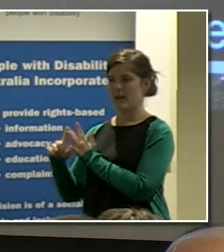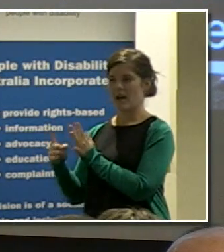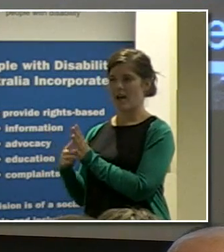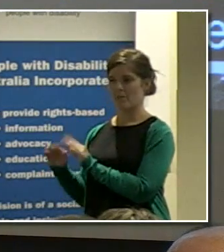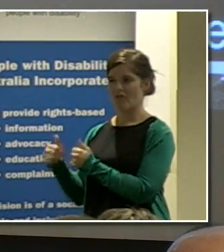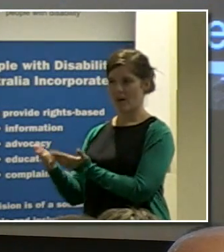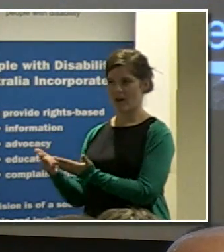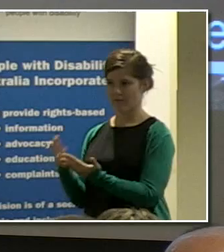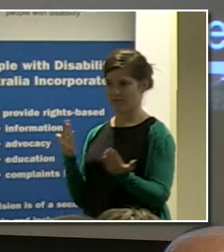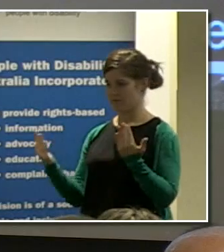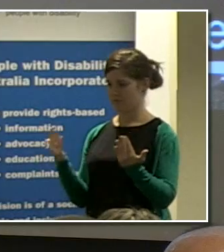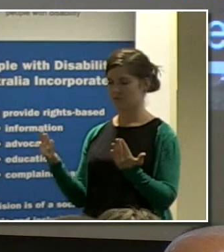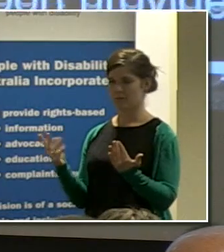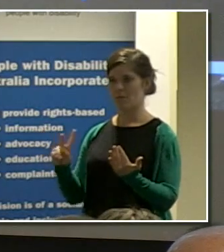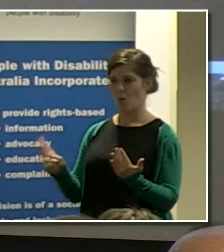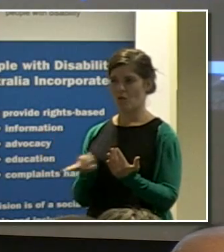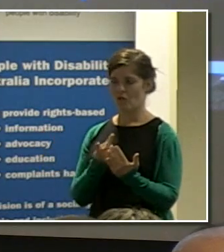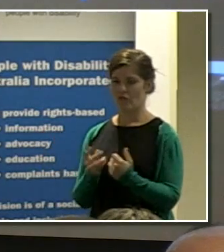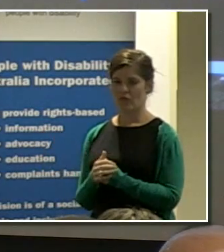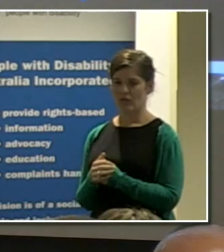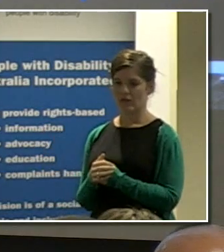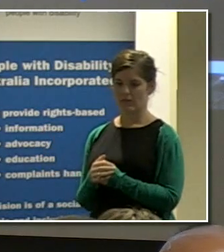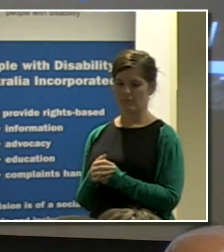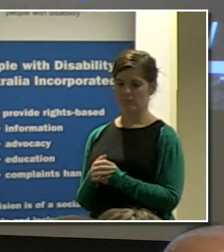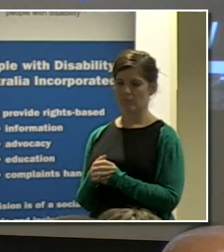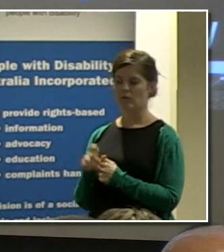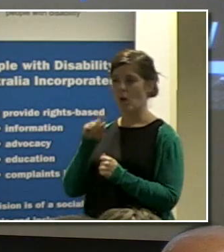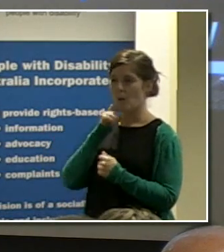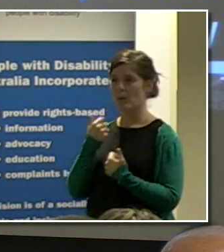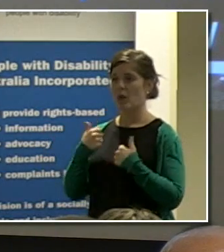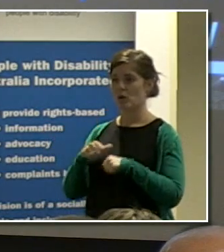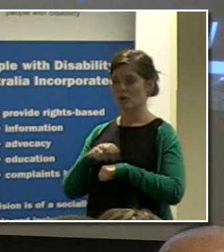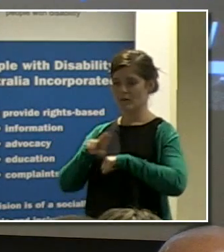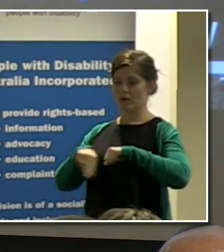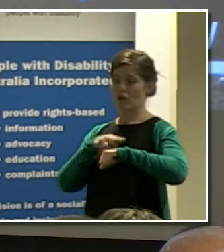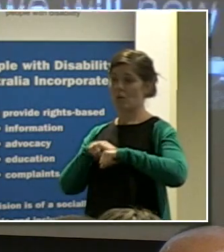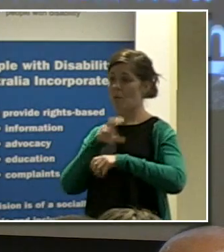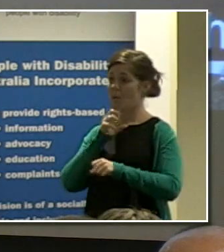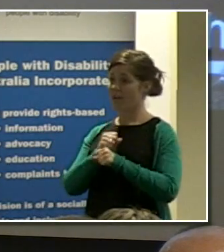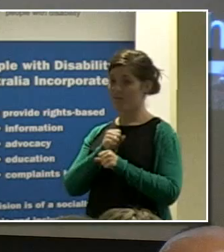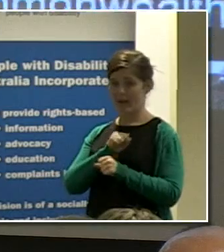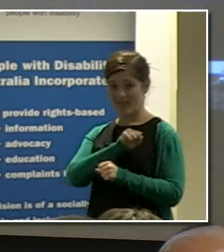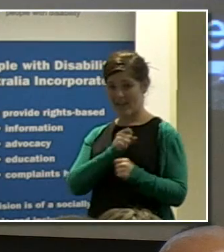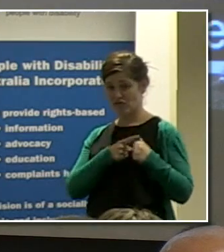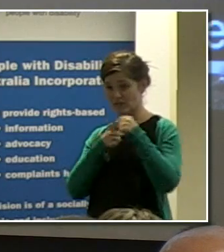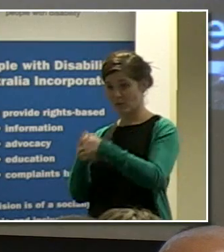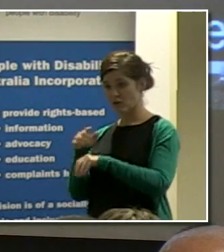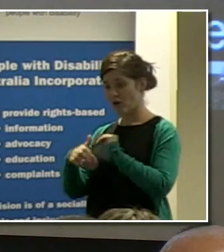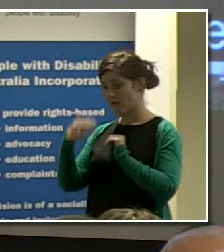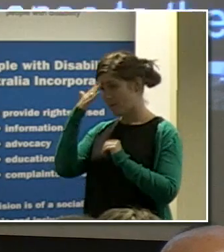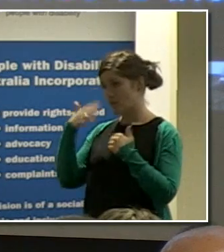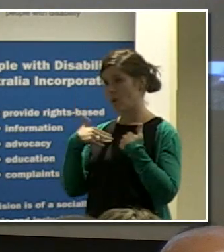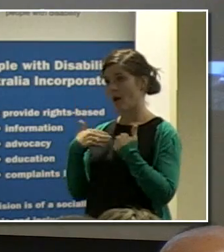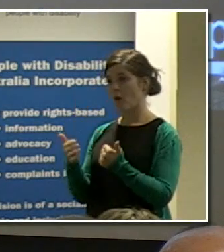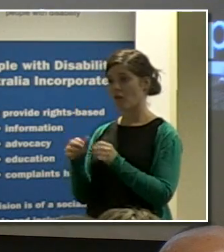And so we'll now use the Commonwealth Government's response to the Mental Health Commission report, which